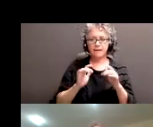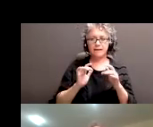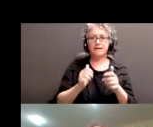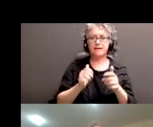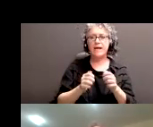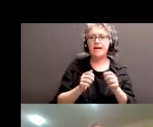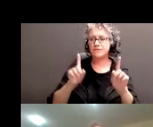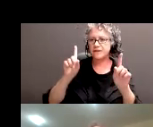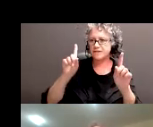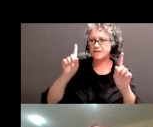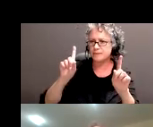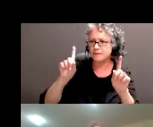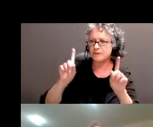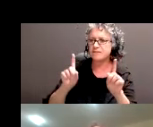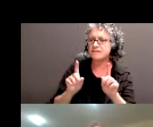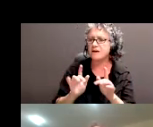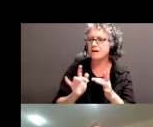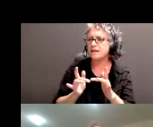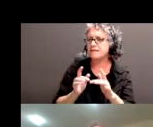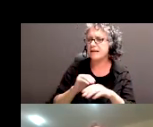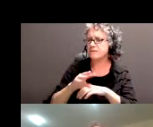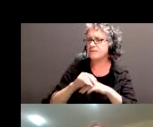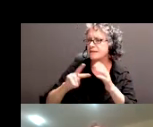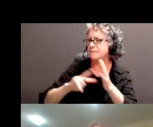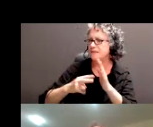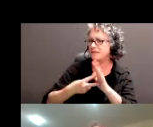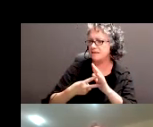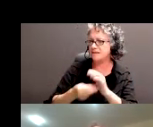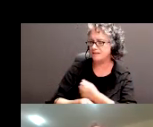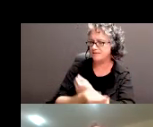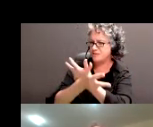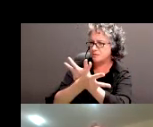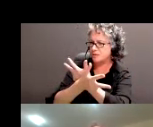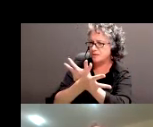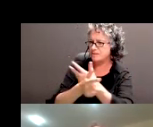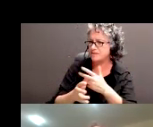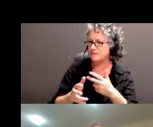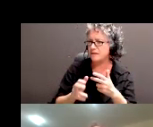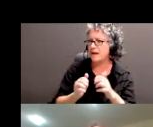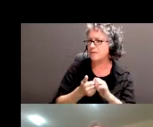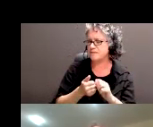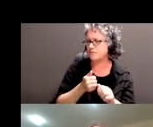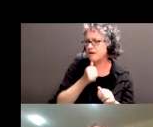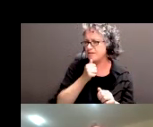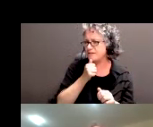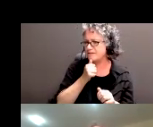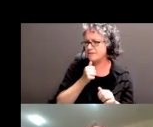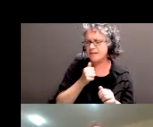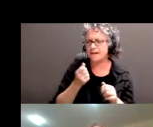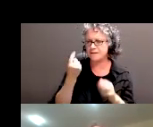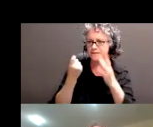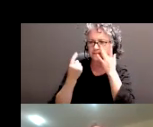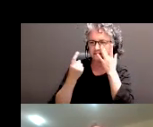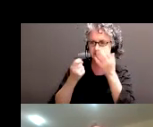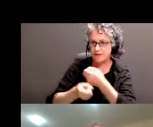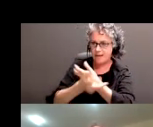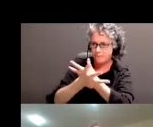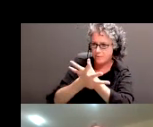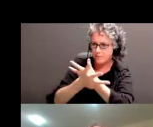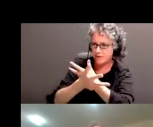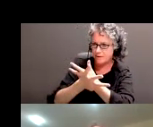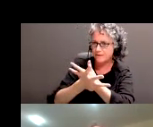off. And for the interpreter, what does online counseling mean? Is it visual? How is it private? I don't understand. Is